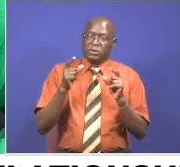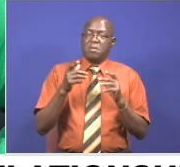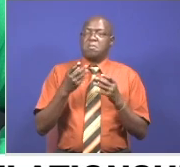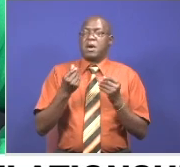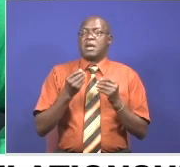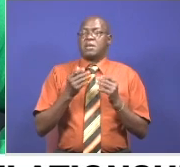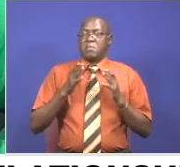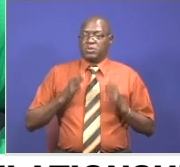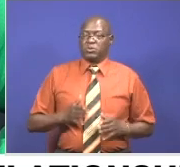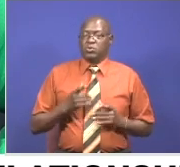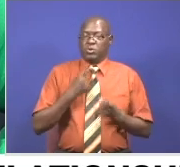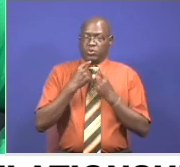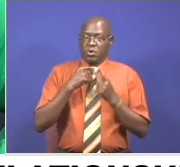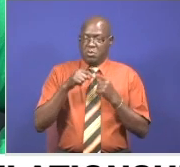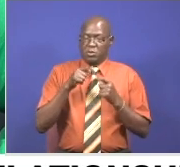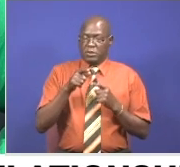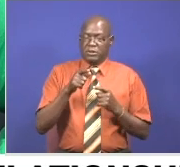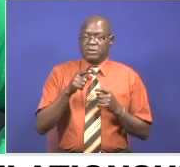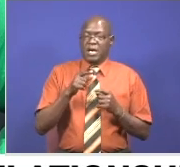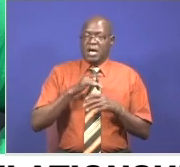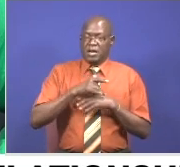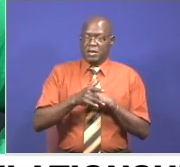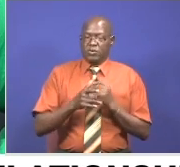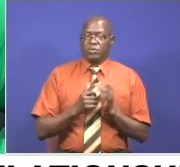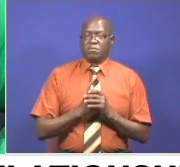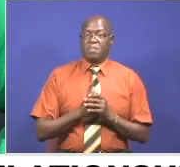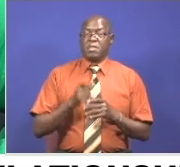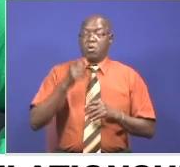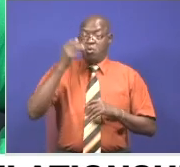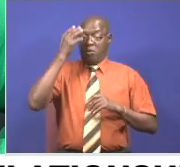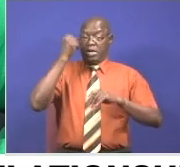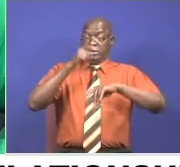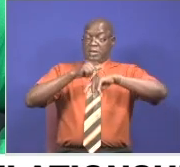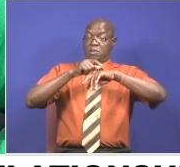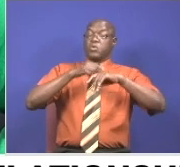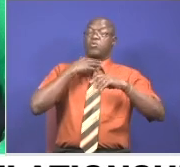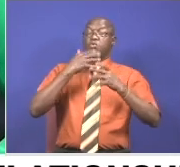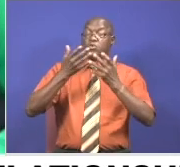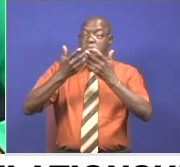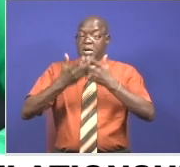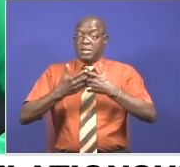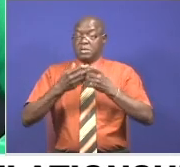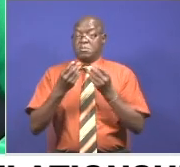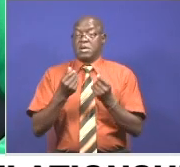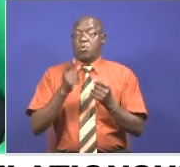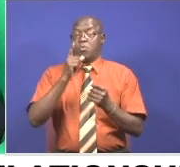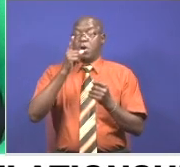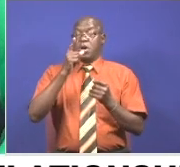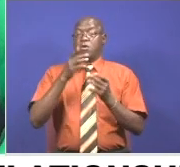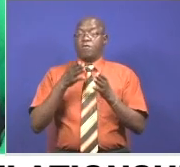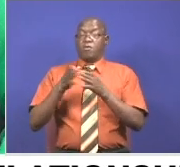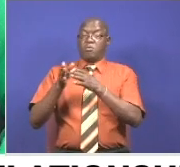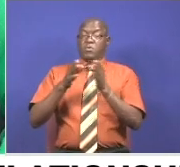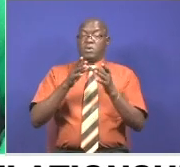personalities that we had talked on earlier on. Because when you want to merge money, there's no one formula that works best